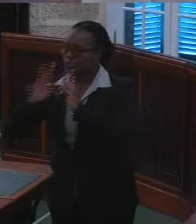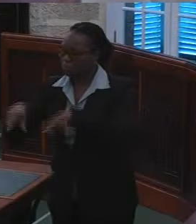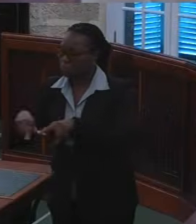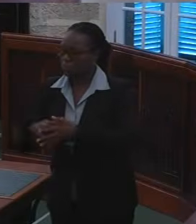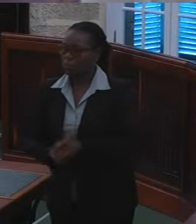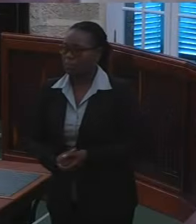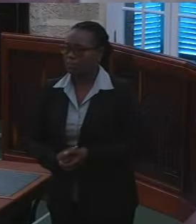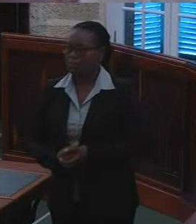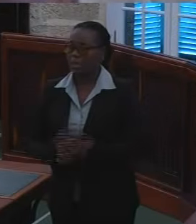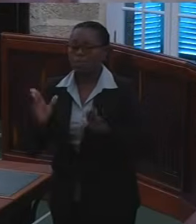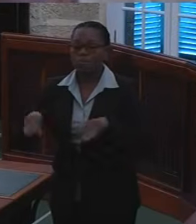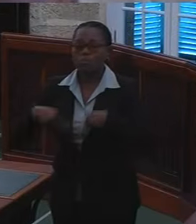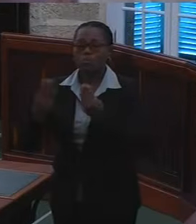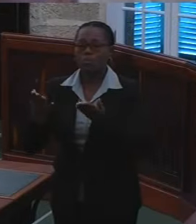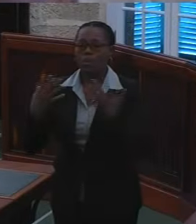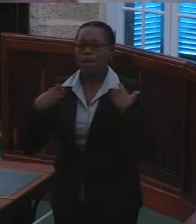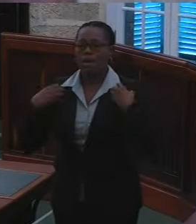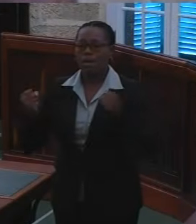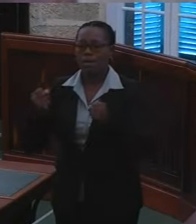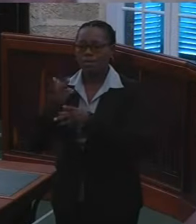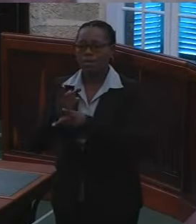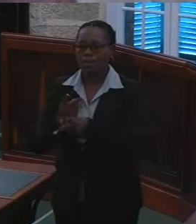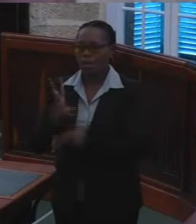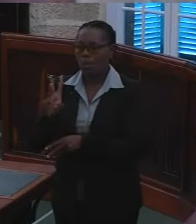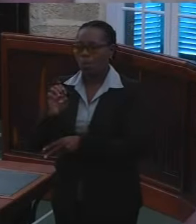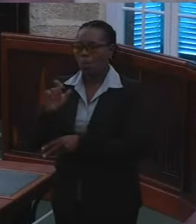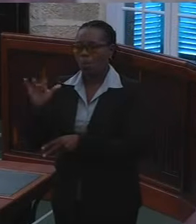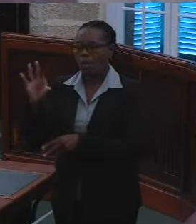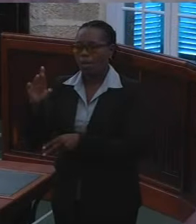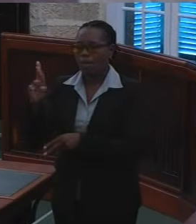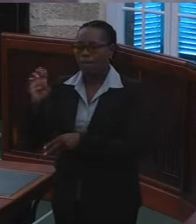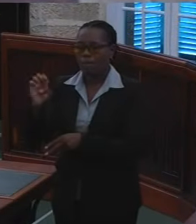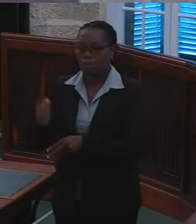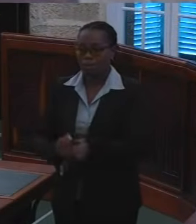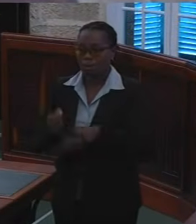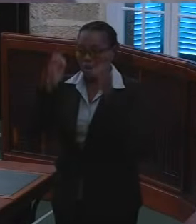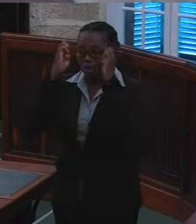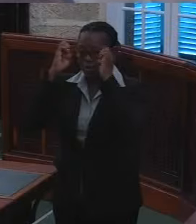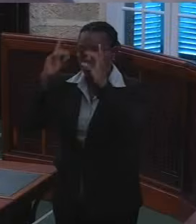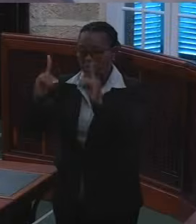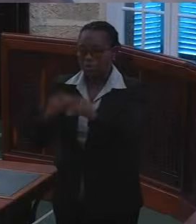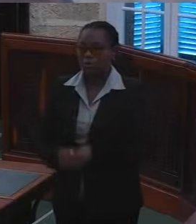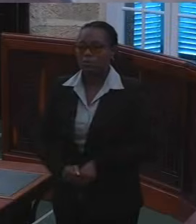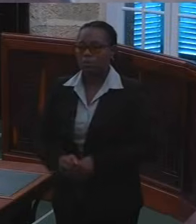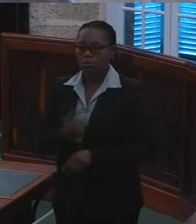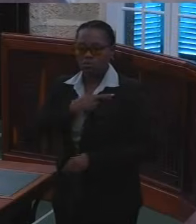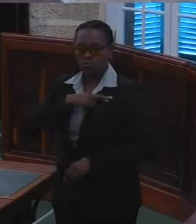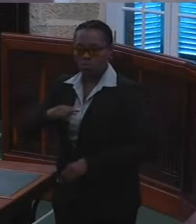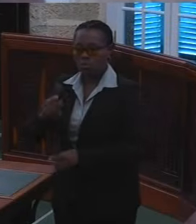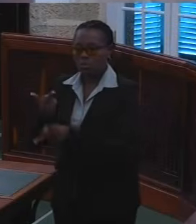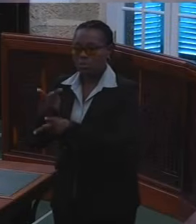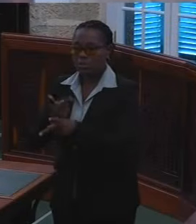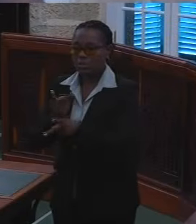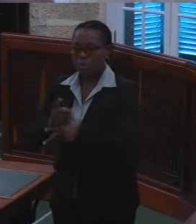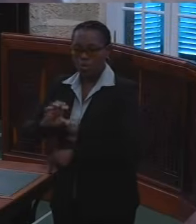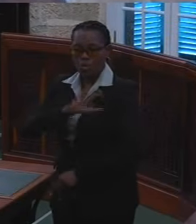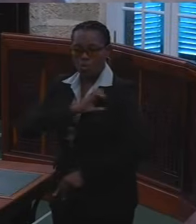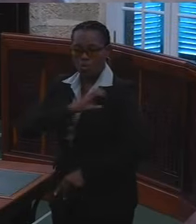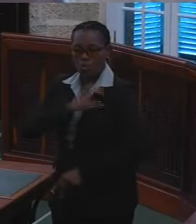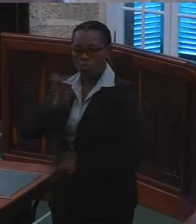who provides healthcare, welfare, education, religious care or law enforcement services